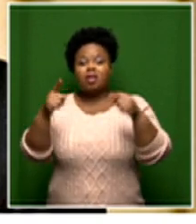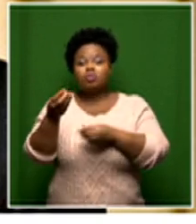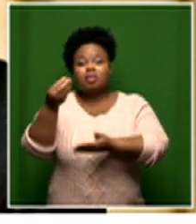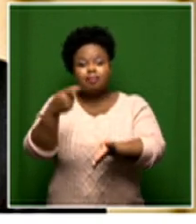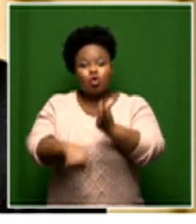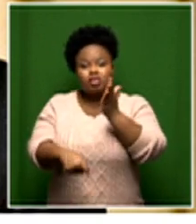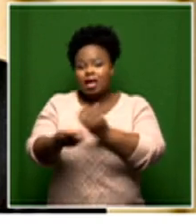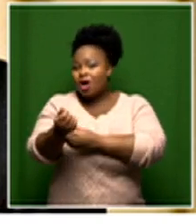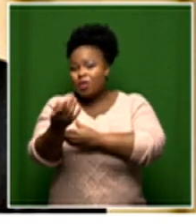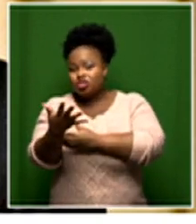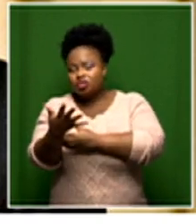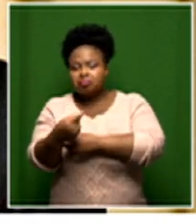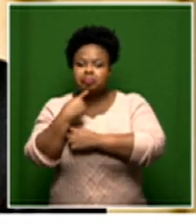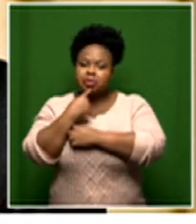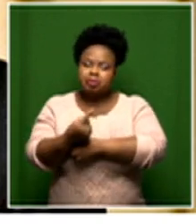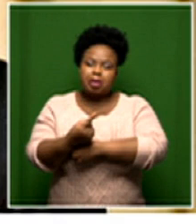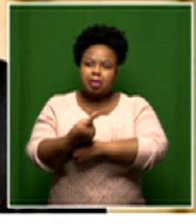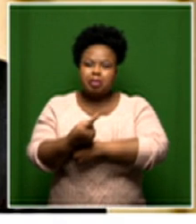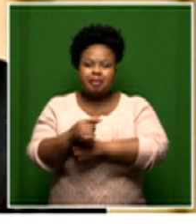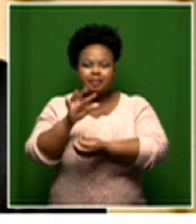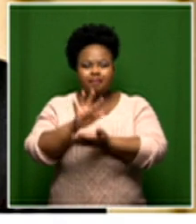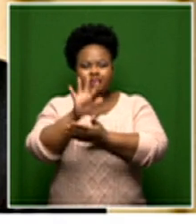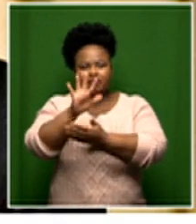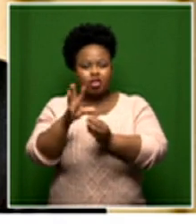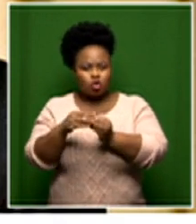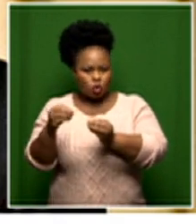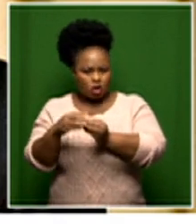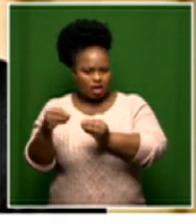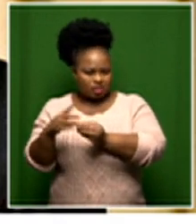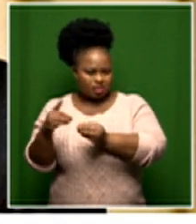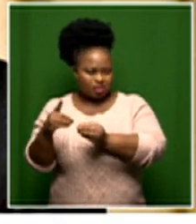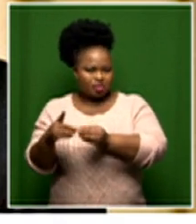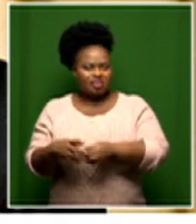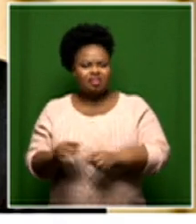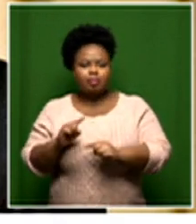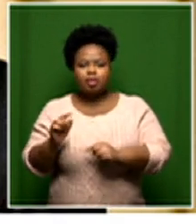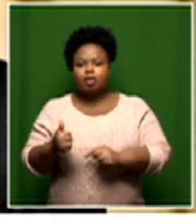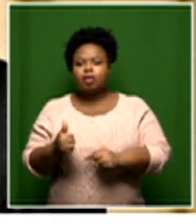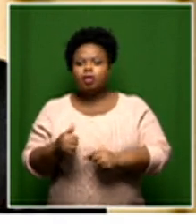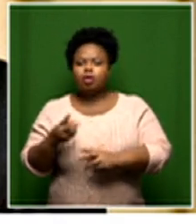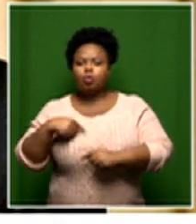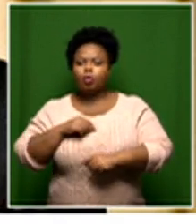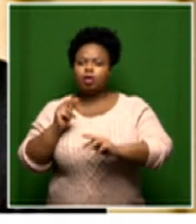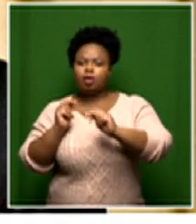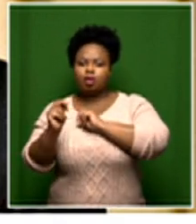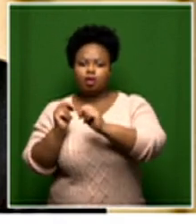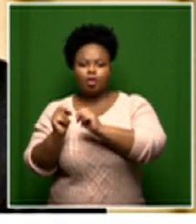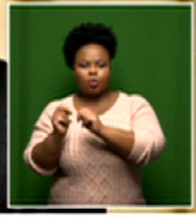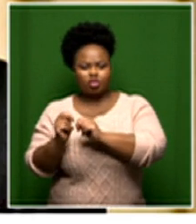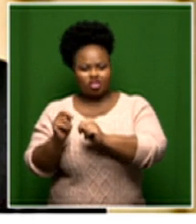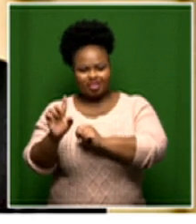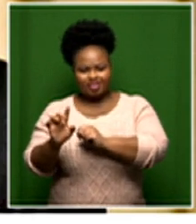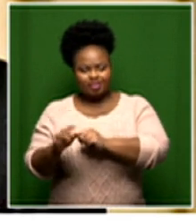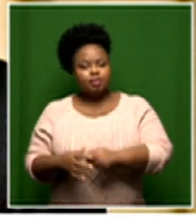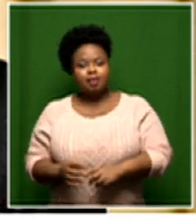that the price was $15, and in the process, we negotiate instead of